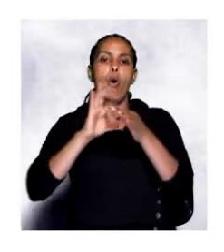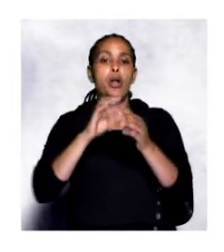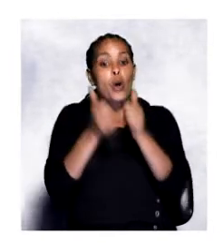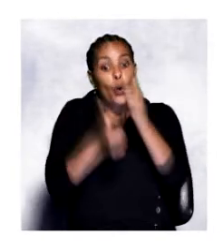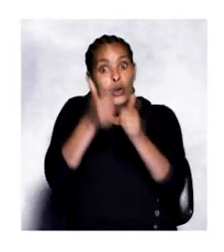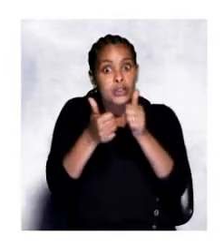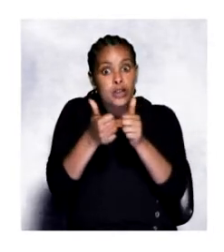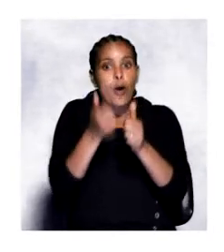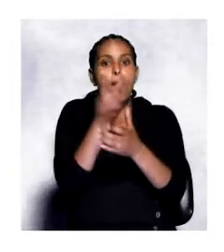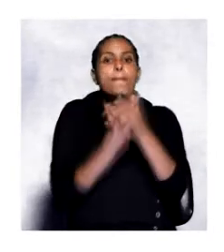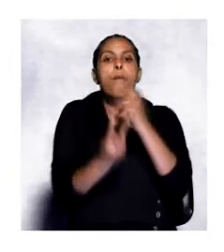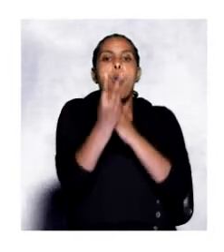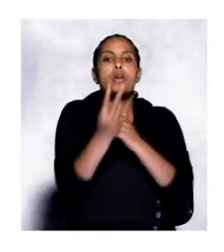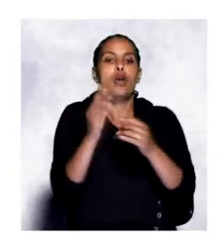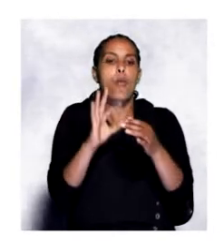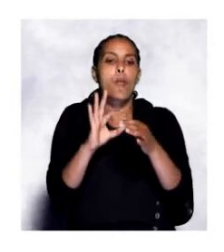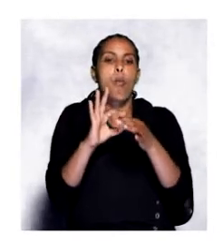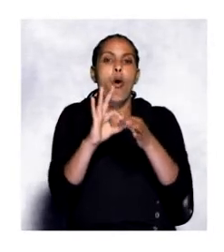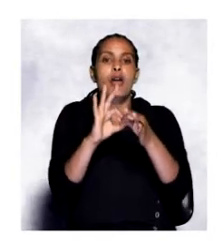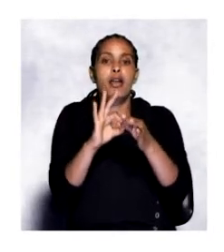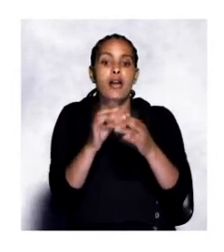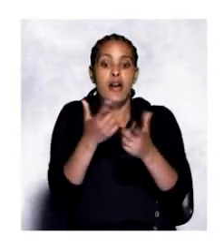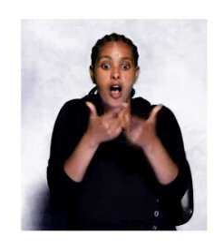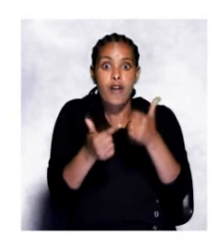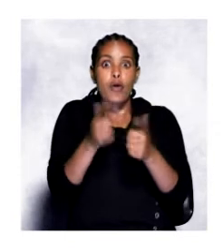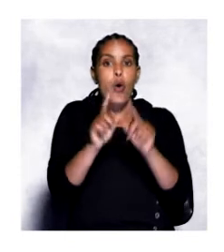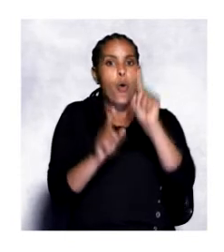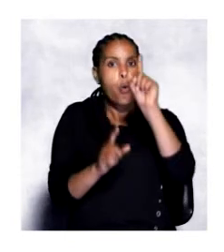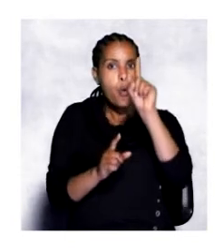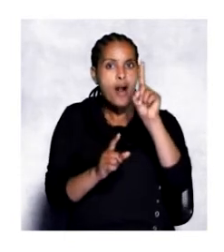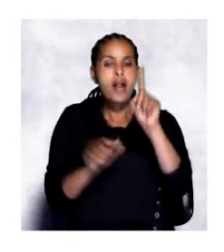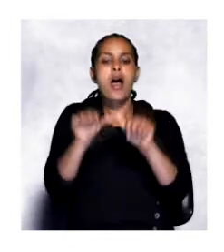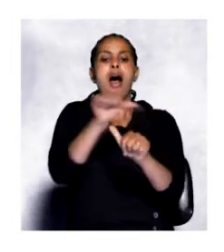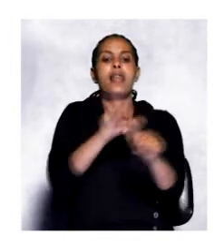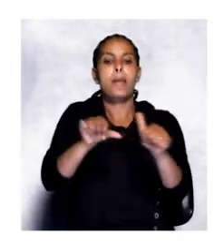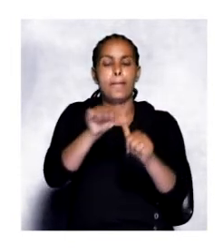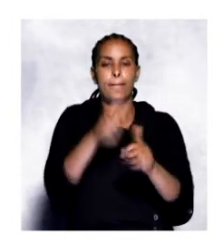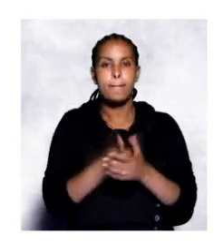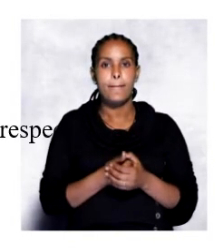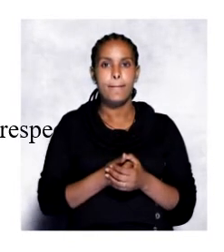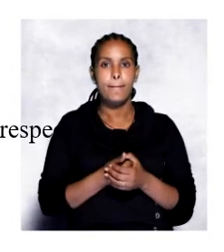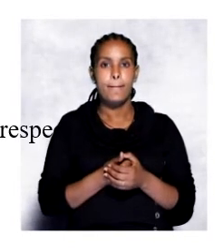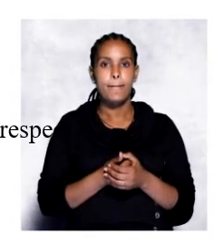which both bonding electrons come from one atom.